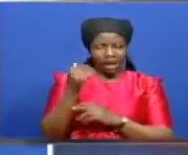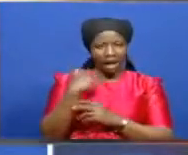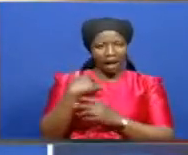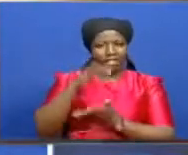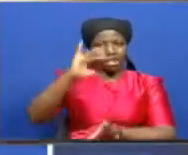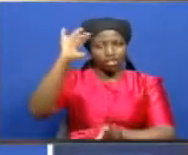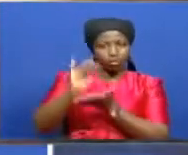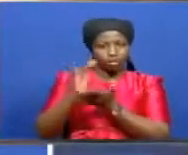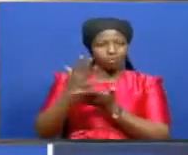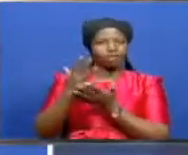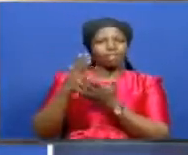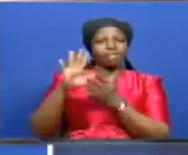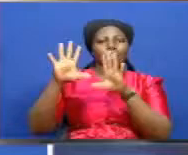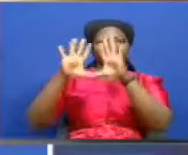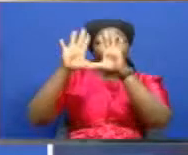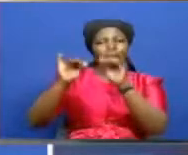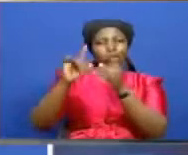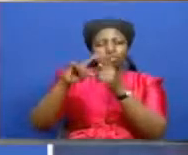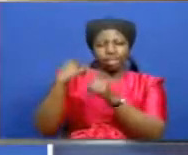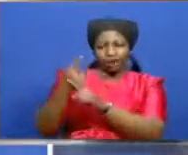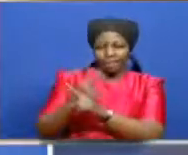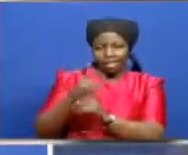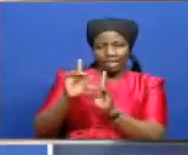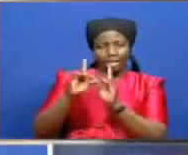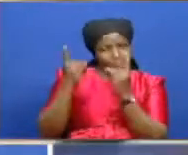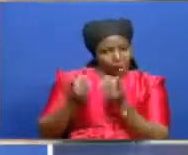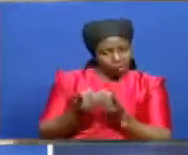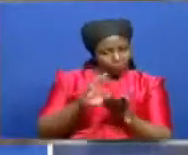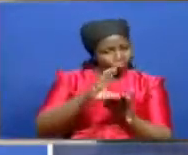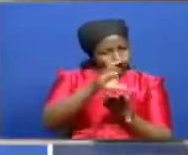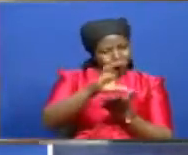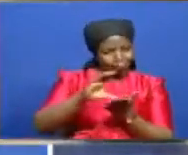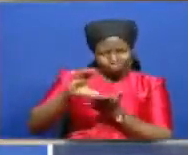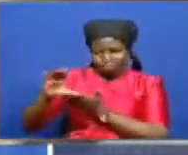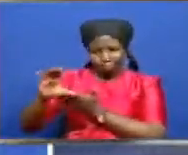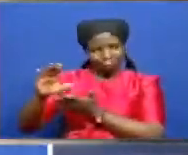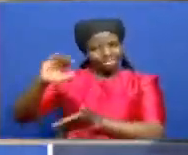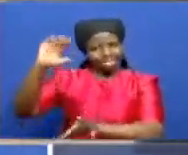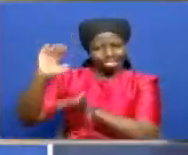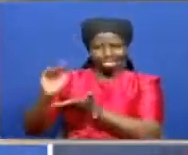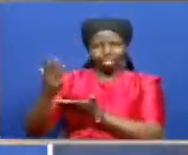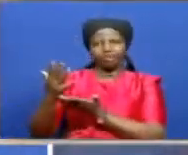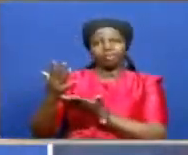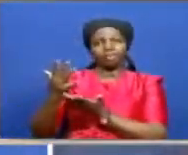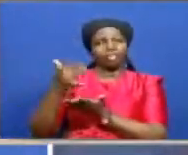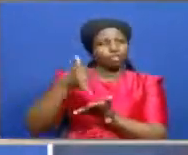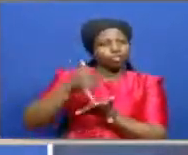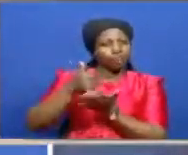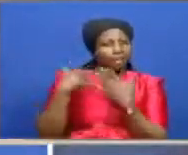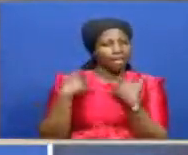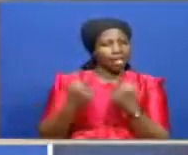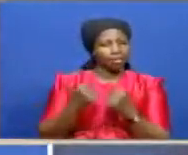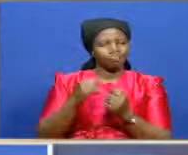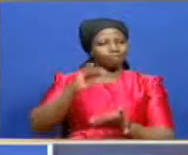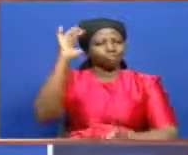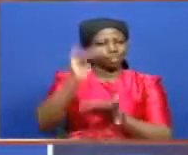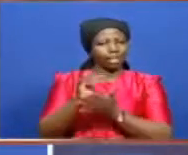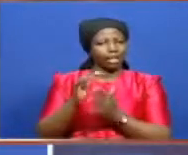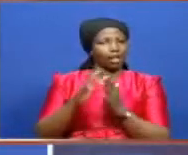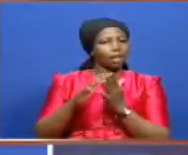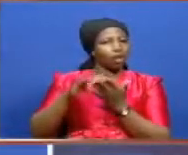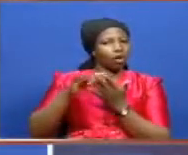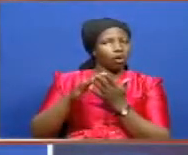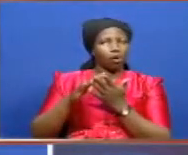proposed budgetary allocation to various departments in the county, among them health, whose budget was reduced by a massive 300 million shillings.